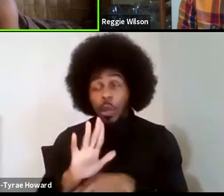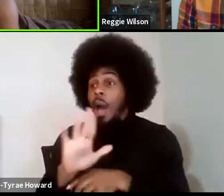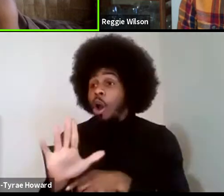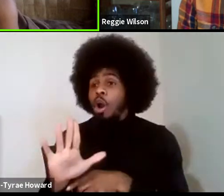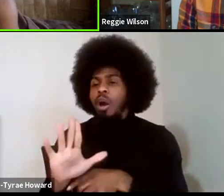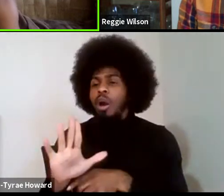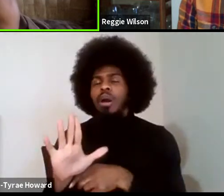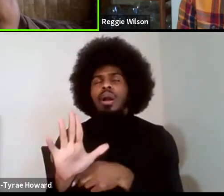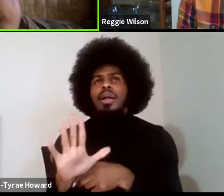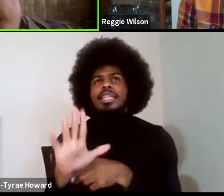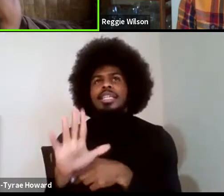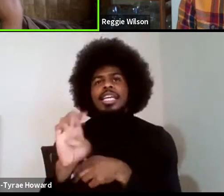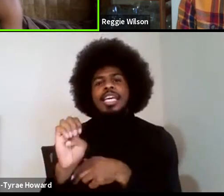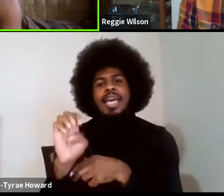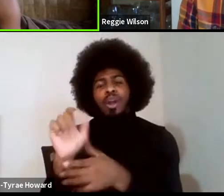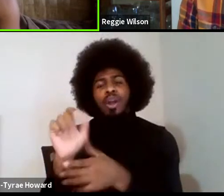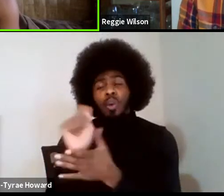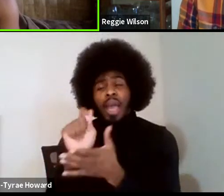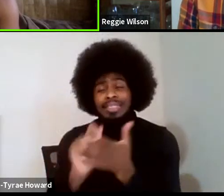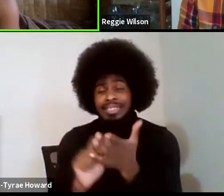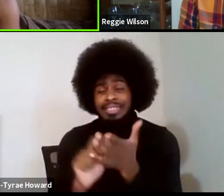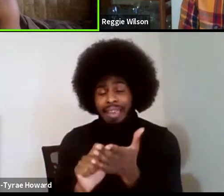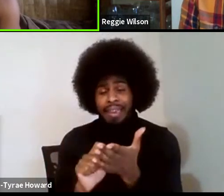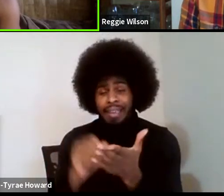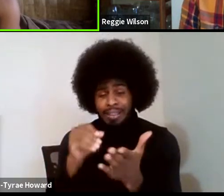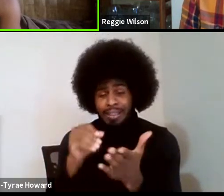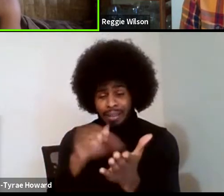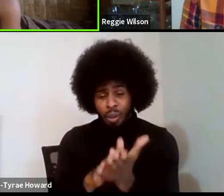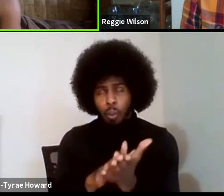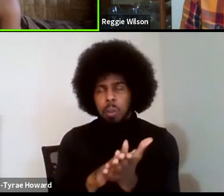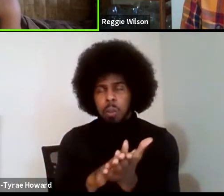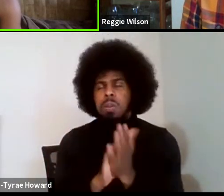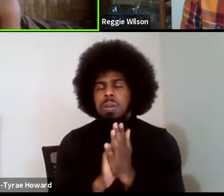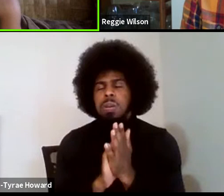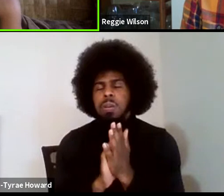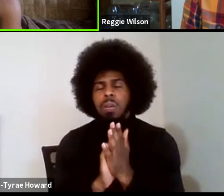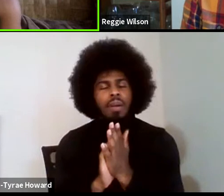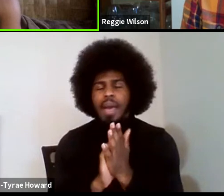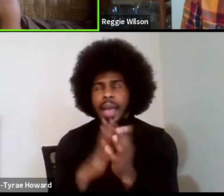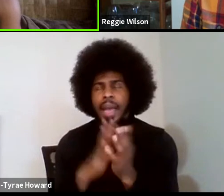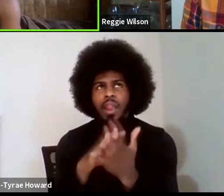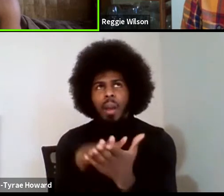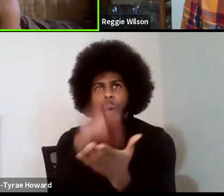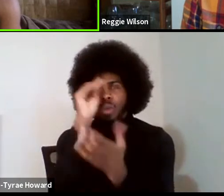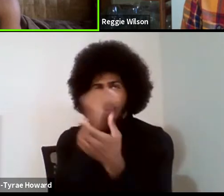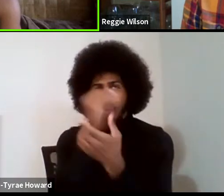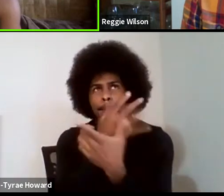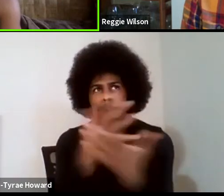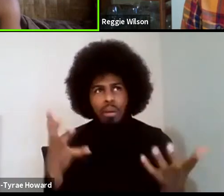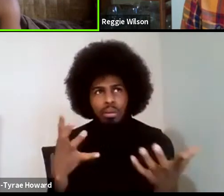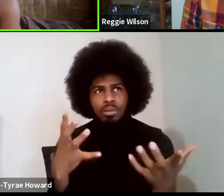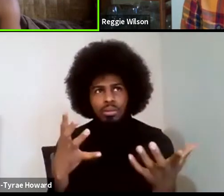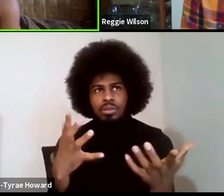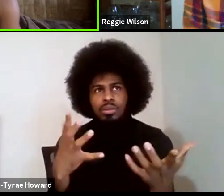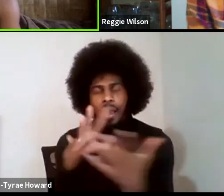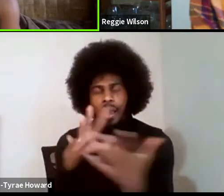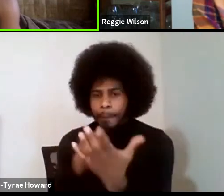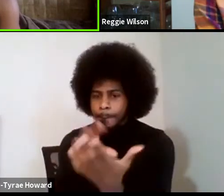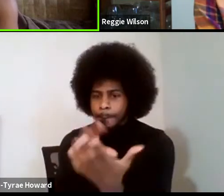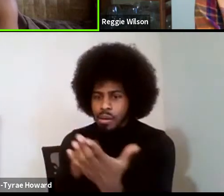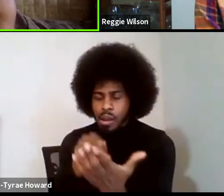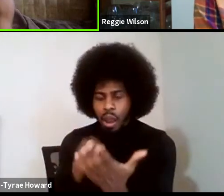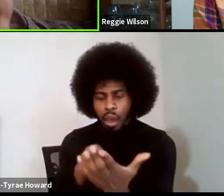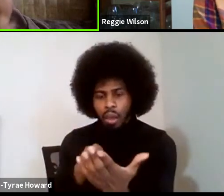essays is a mentor for me. Mm-hmm. I use it a lot as source material. I was just